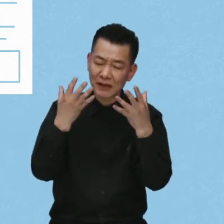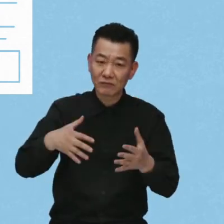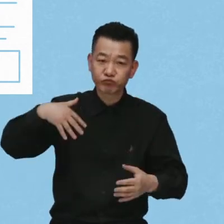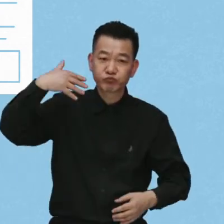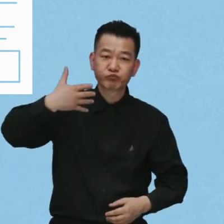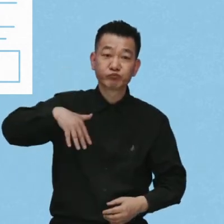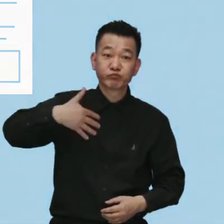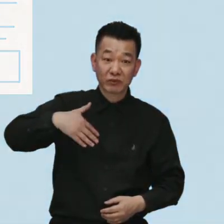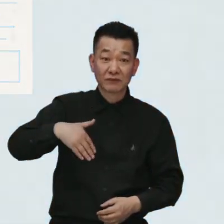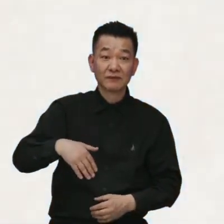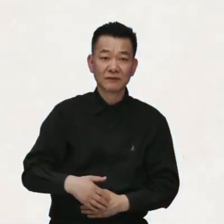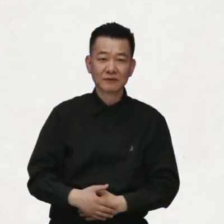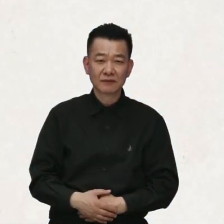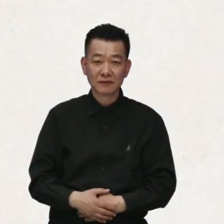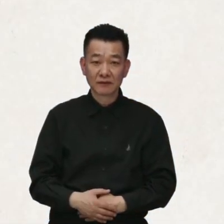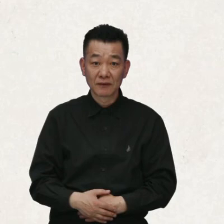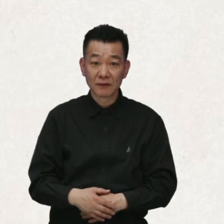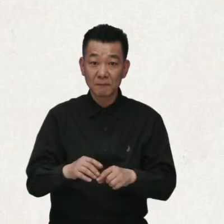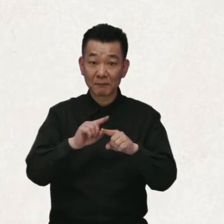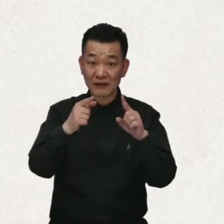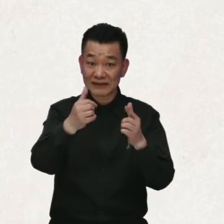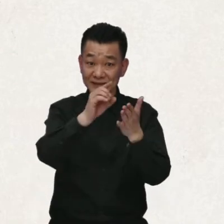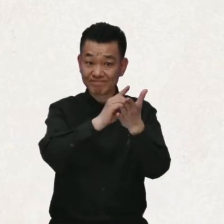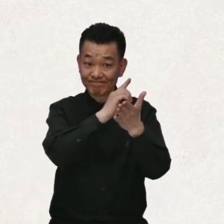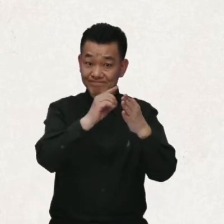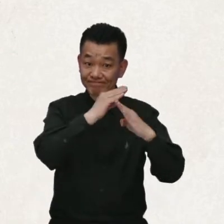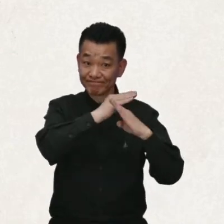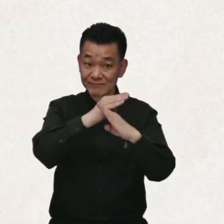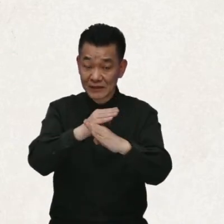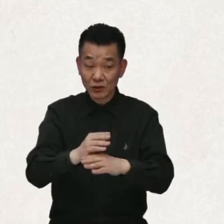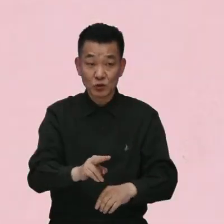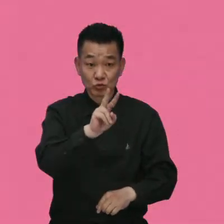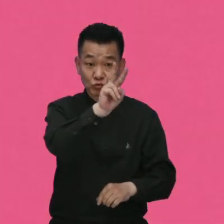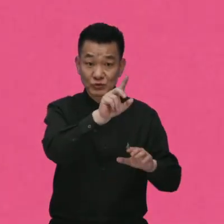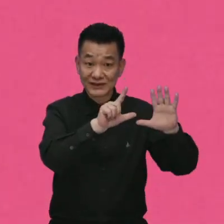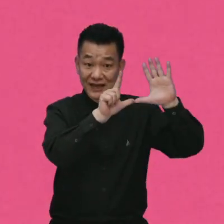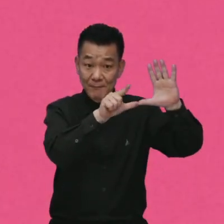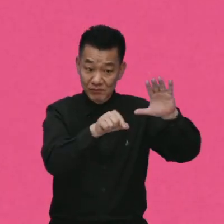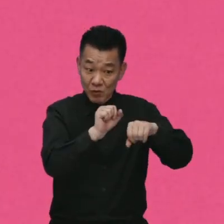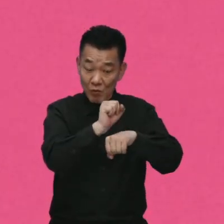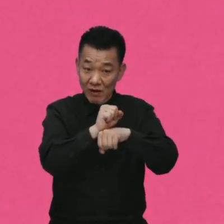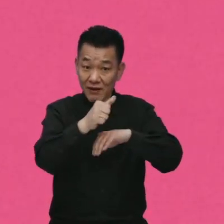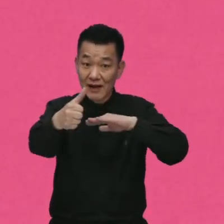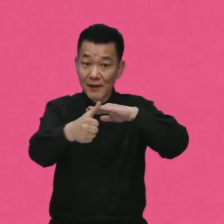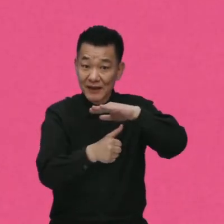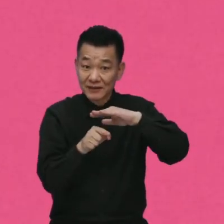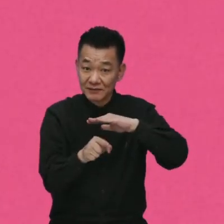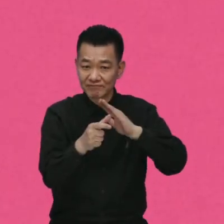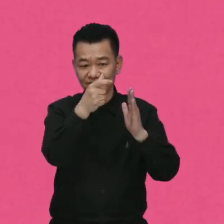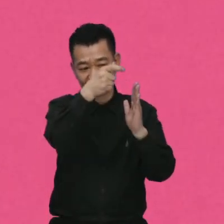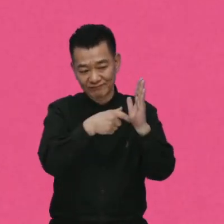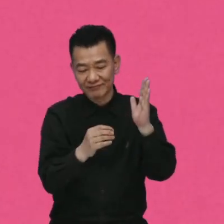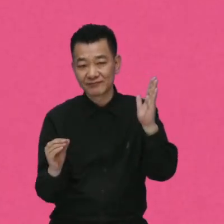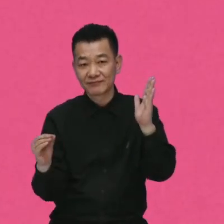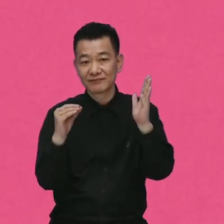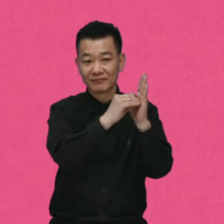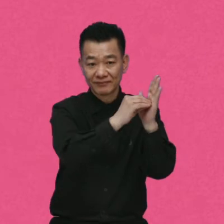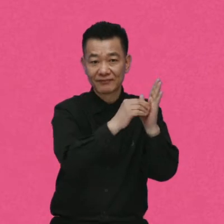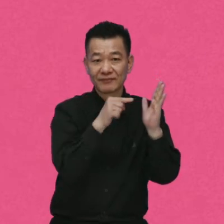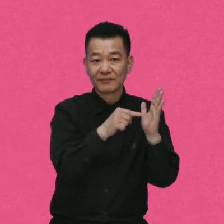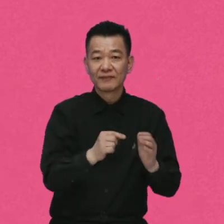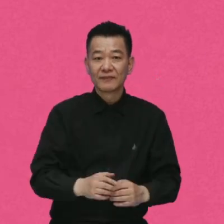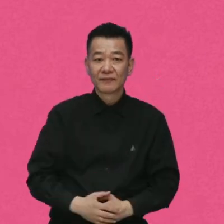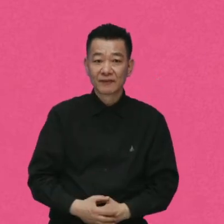market. To prevent this kind of discrimination, Article 27, Work and Employment, was